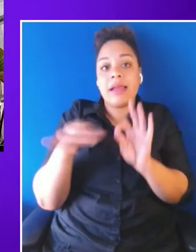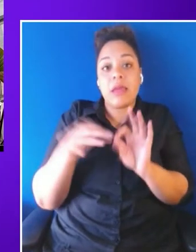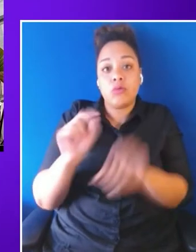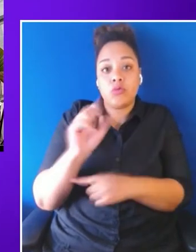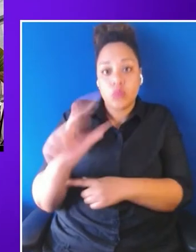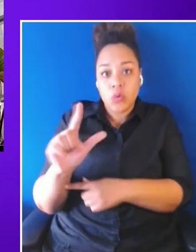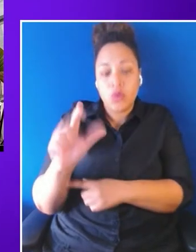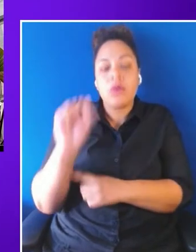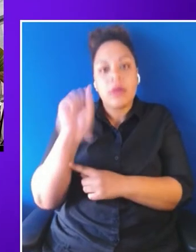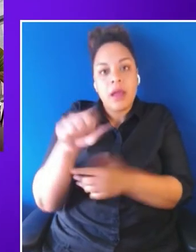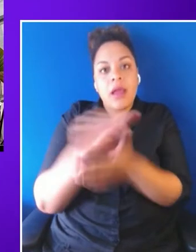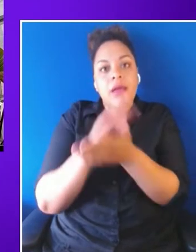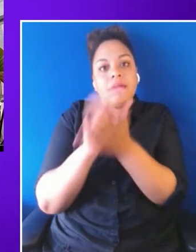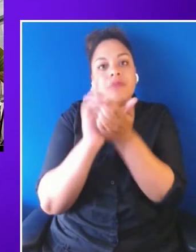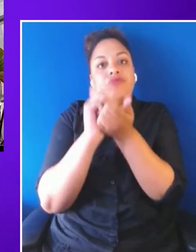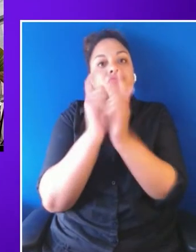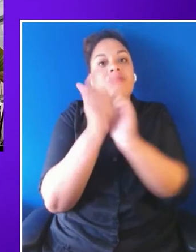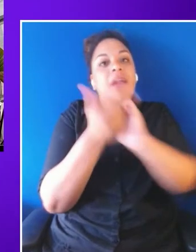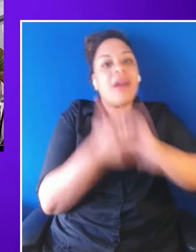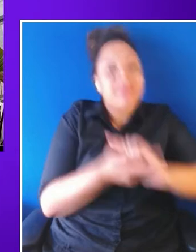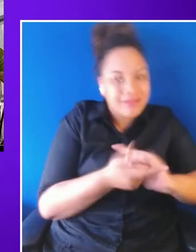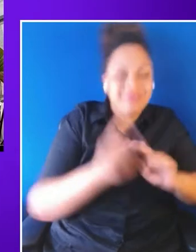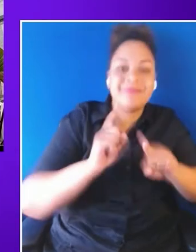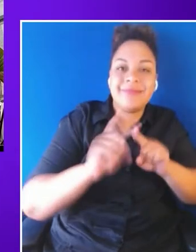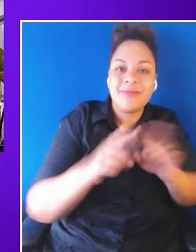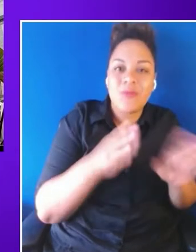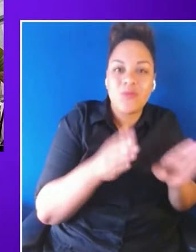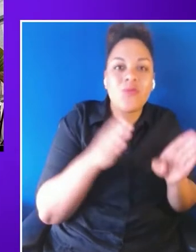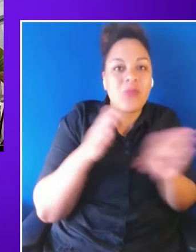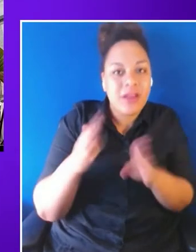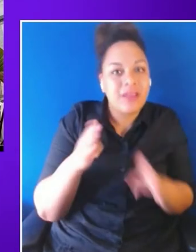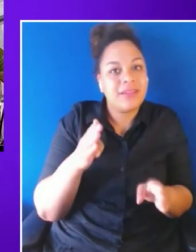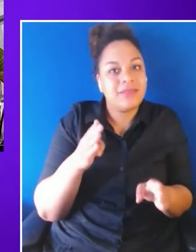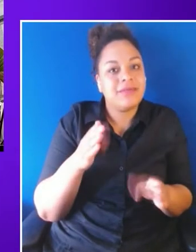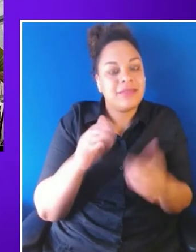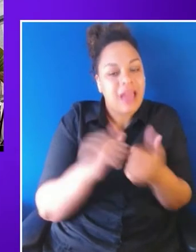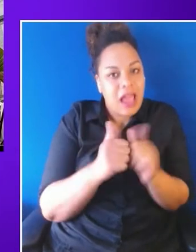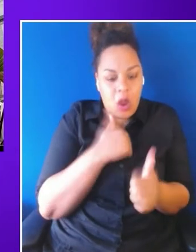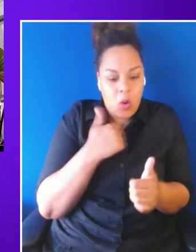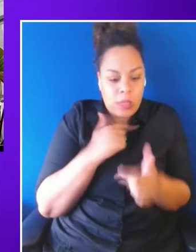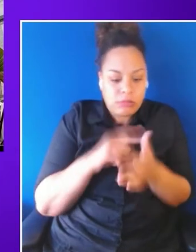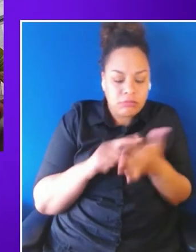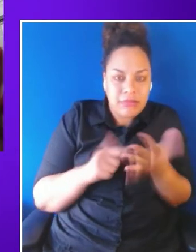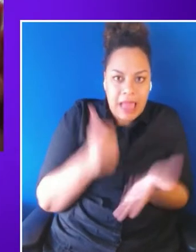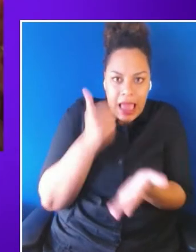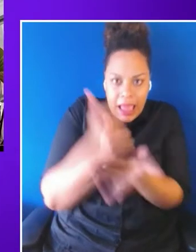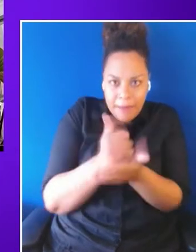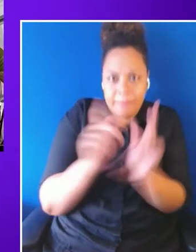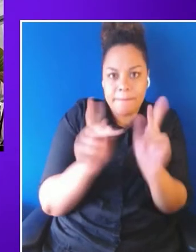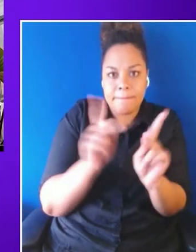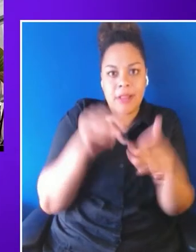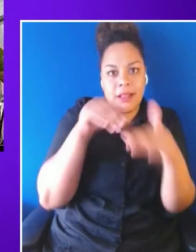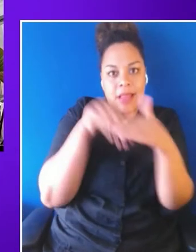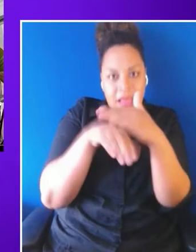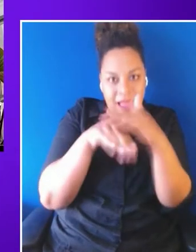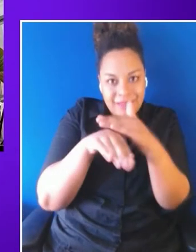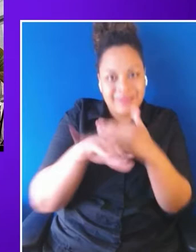translated into other ways in which we can help people access the